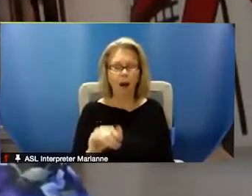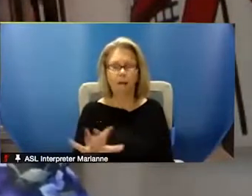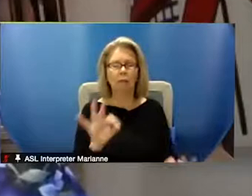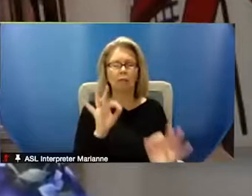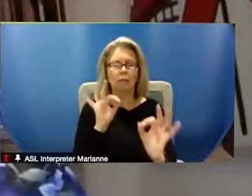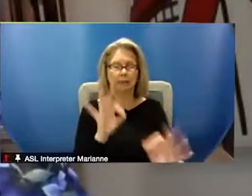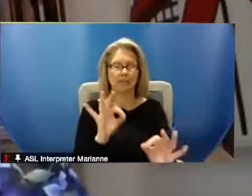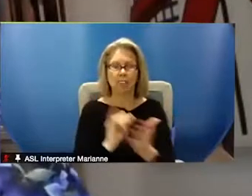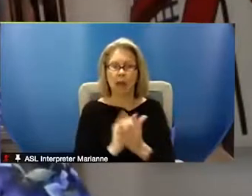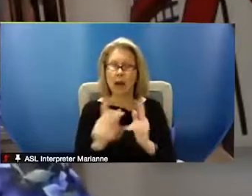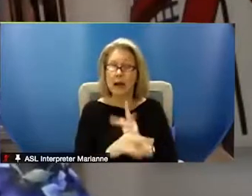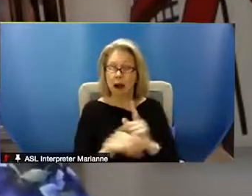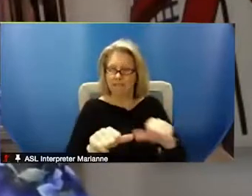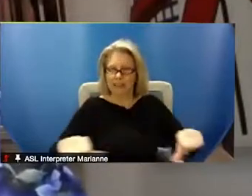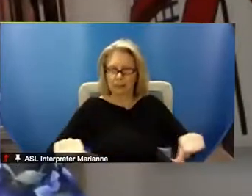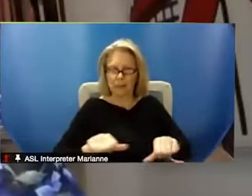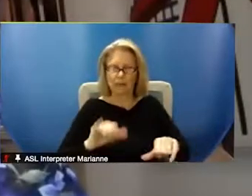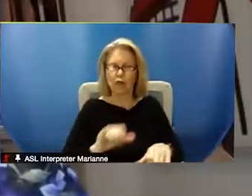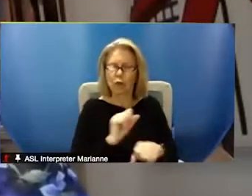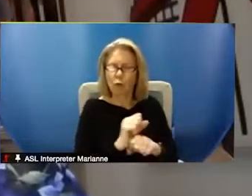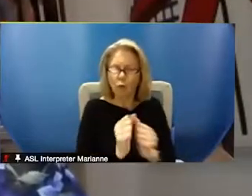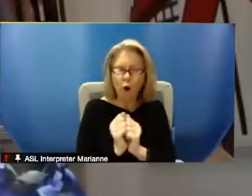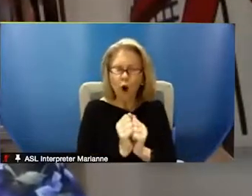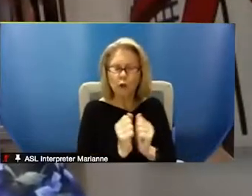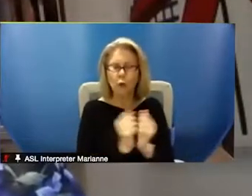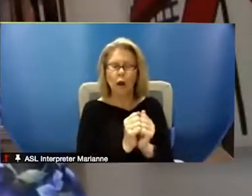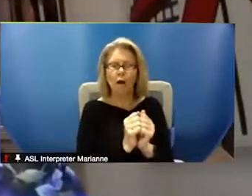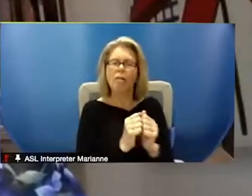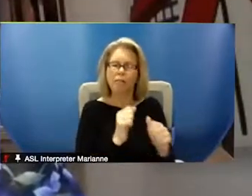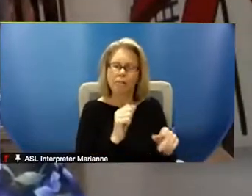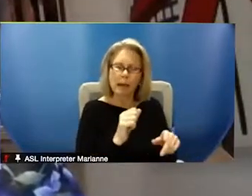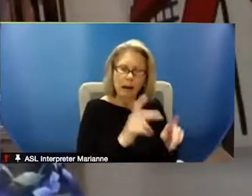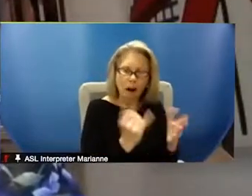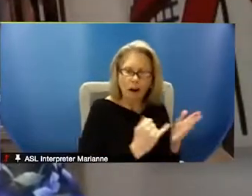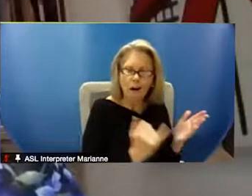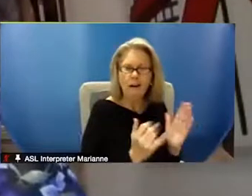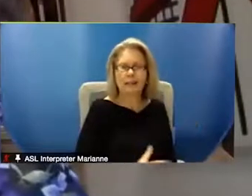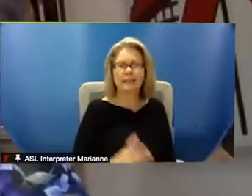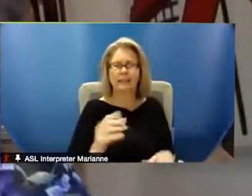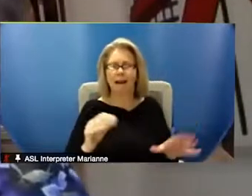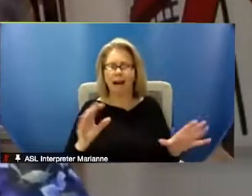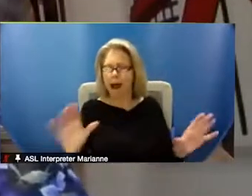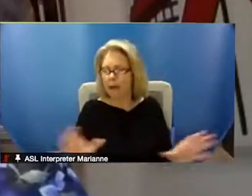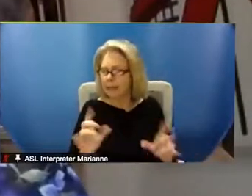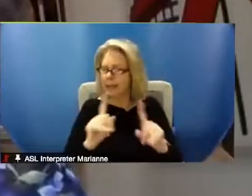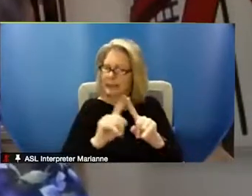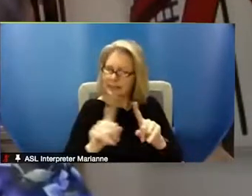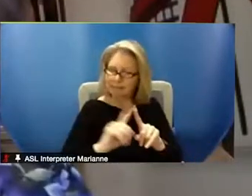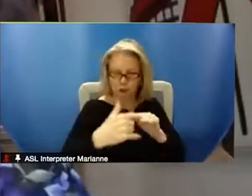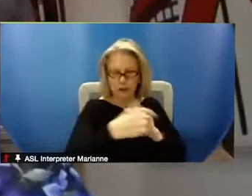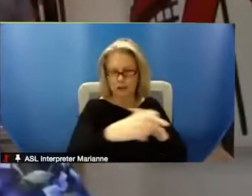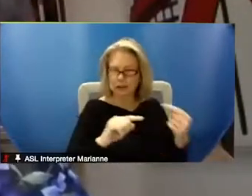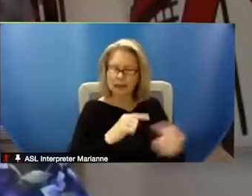Green Papaya exemplifies this type of space that works with kindred practitioners animated by